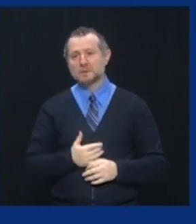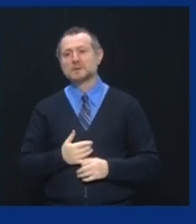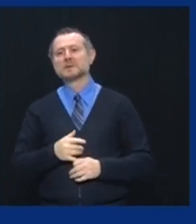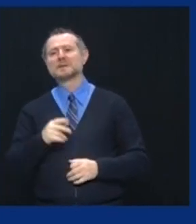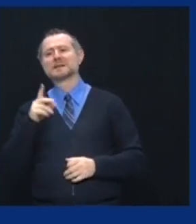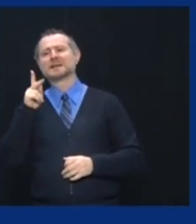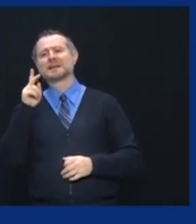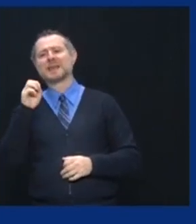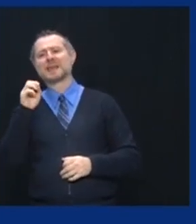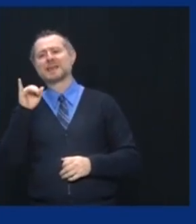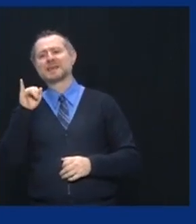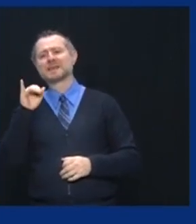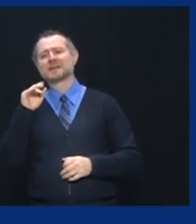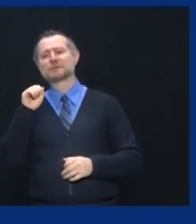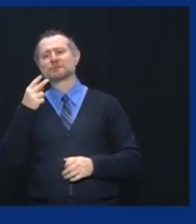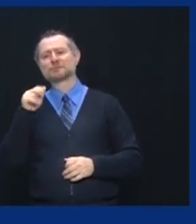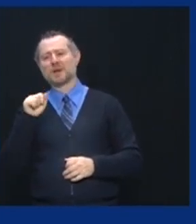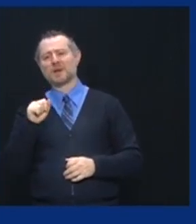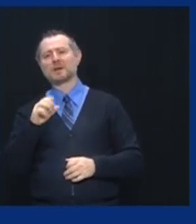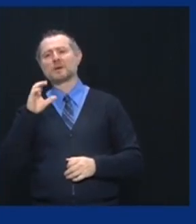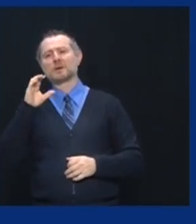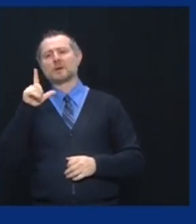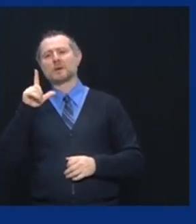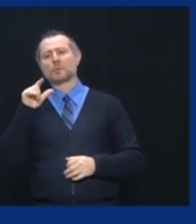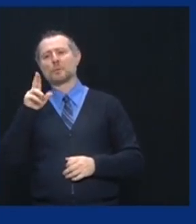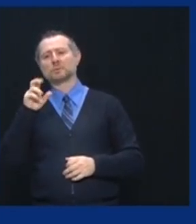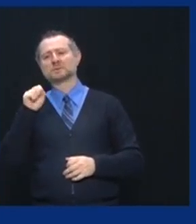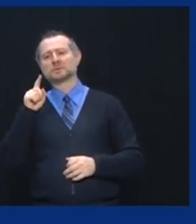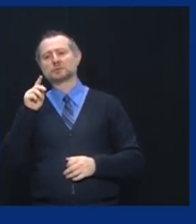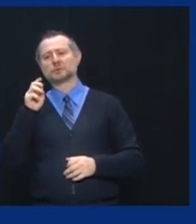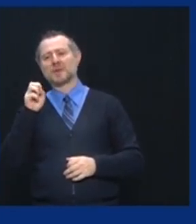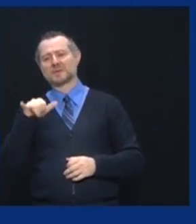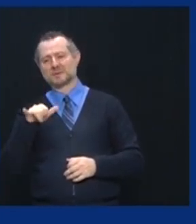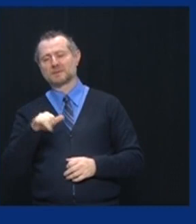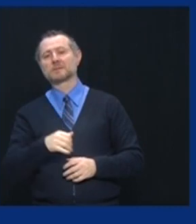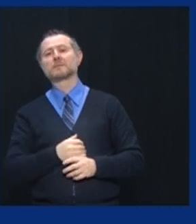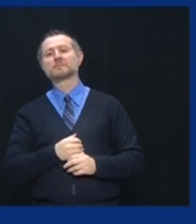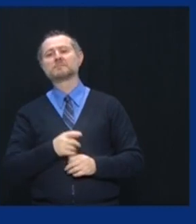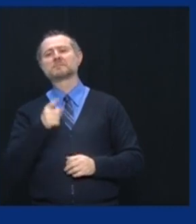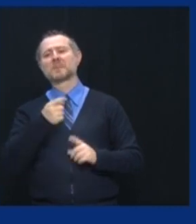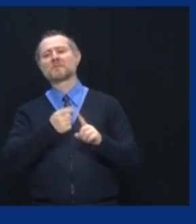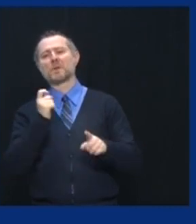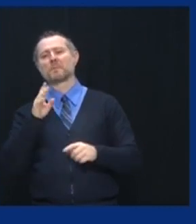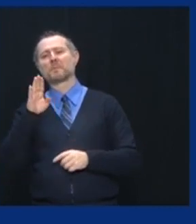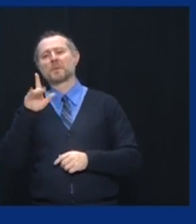Clucky from Bloomberg. Keisha, your line is now open. Please unmute your microphone.